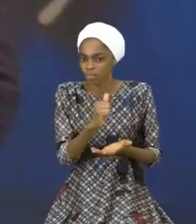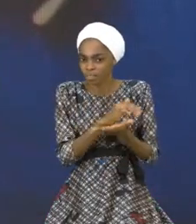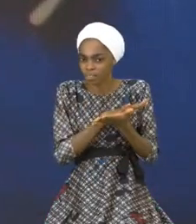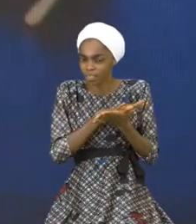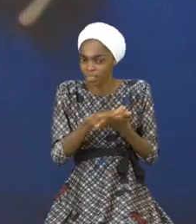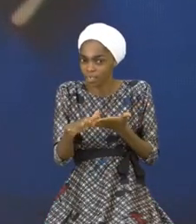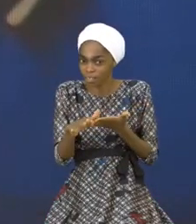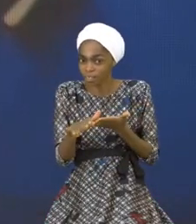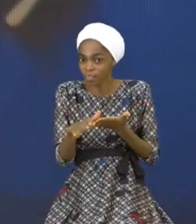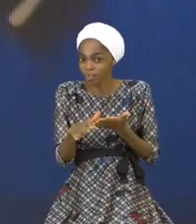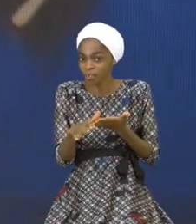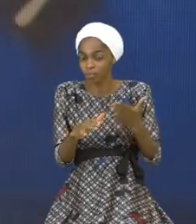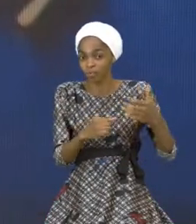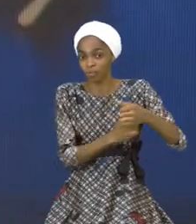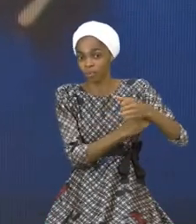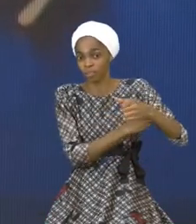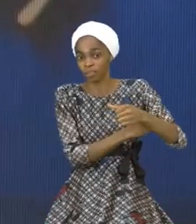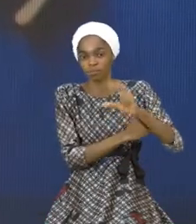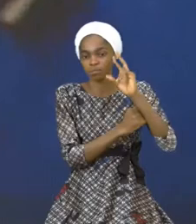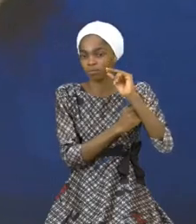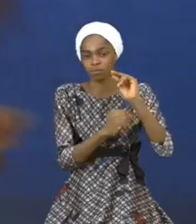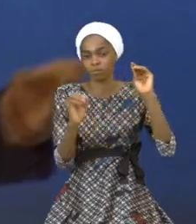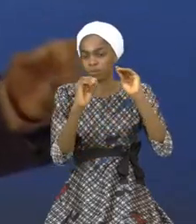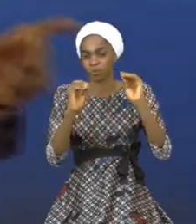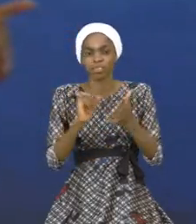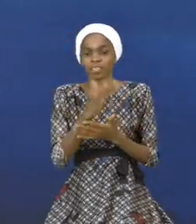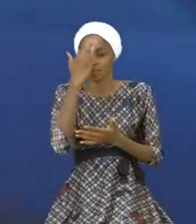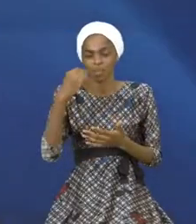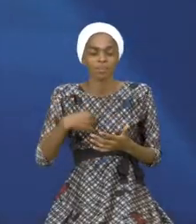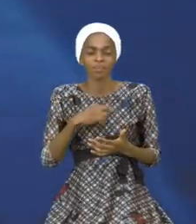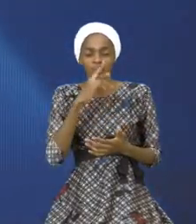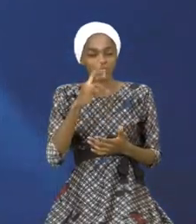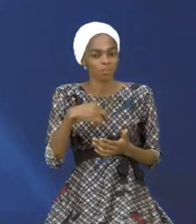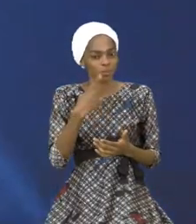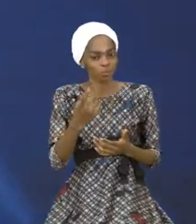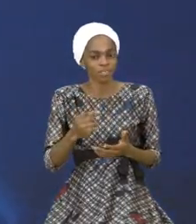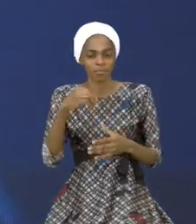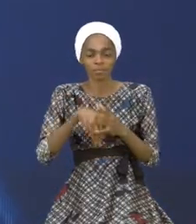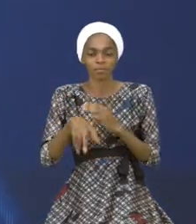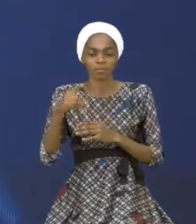source? No one. That's why we're told in Psalm